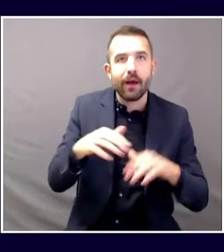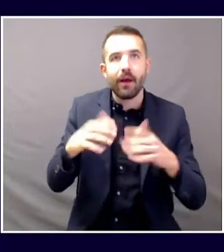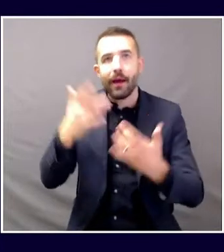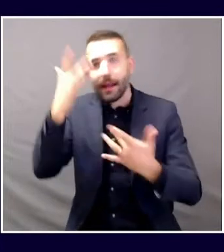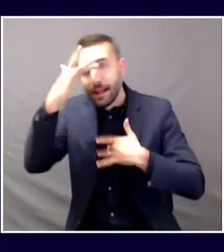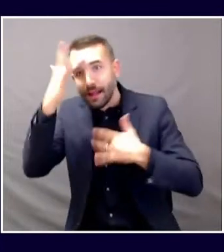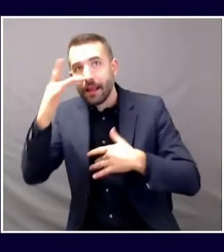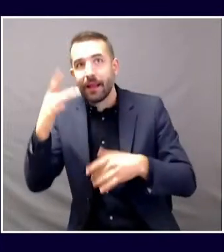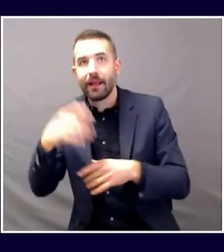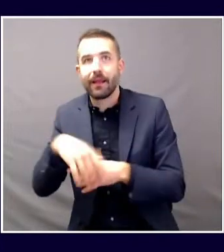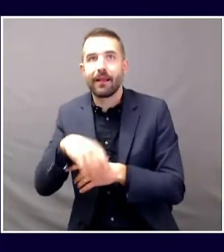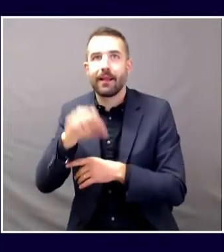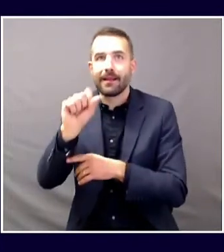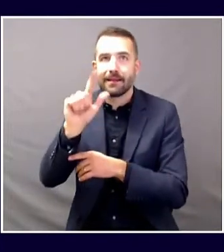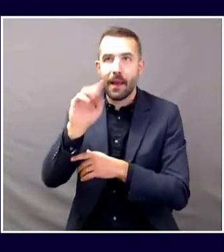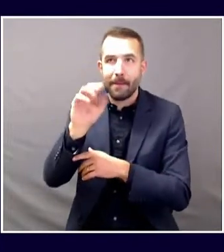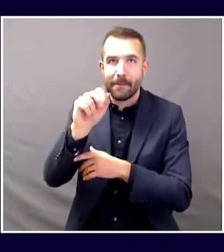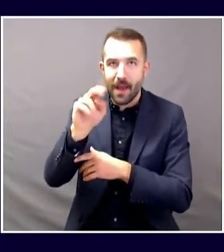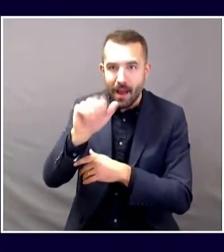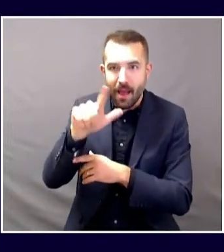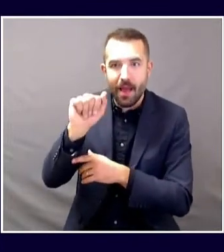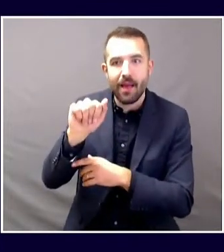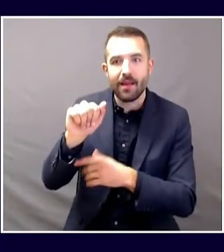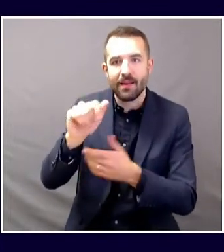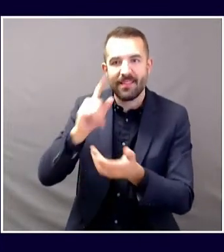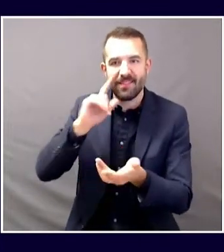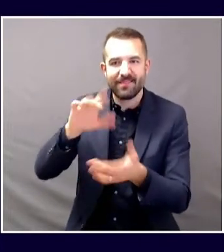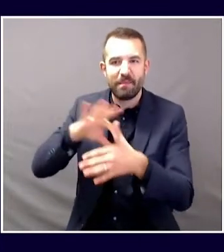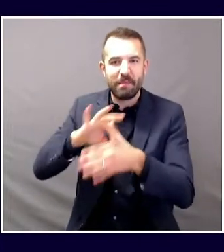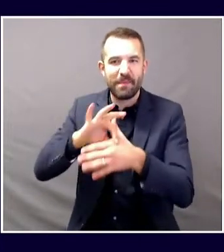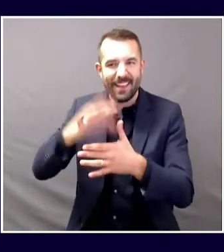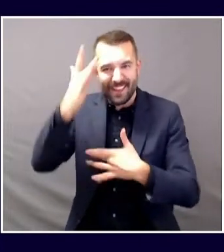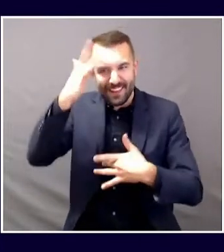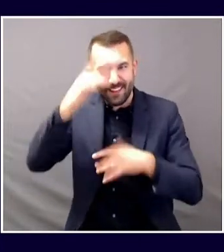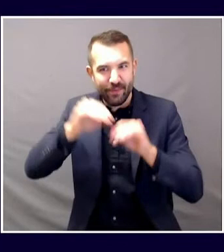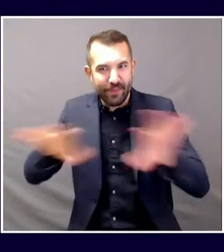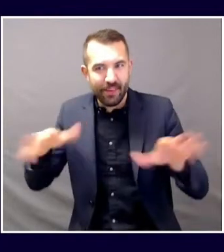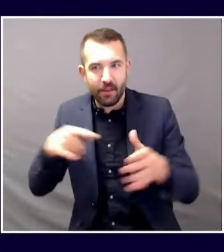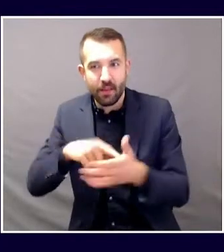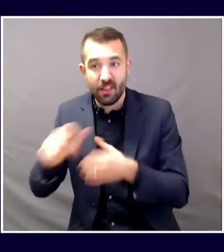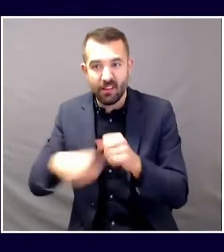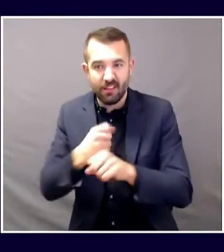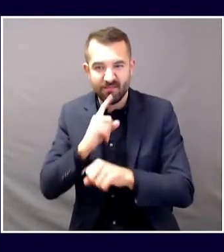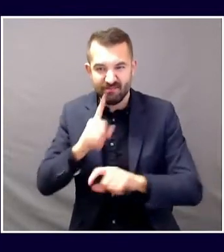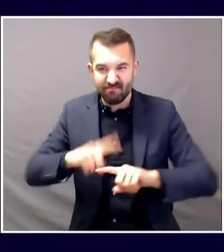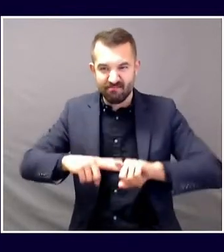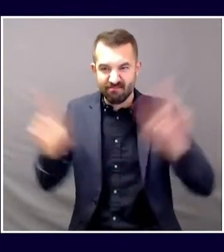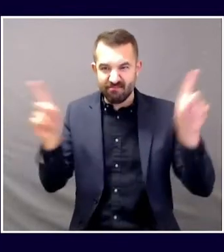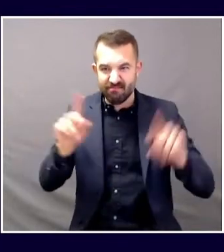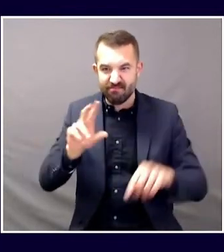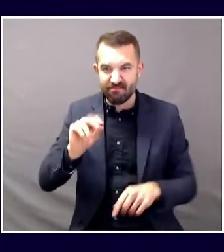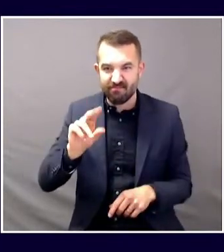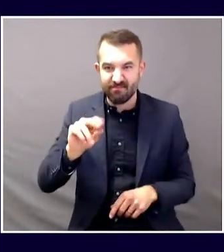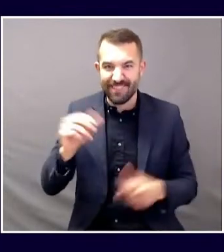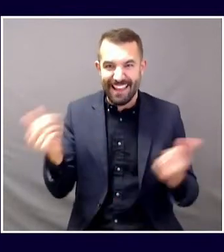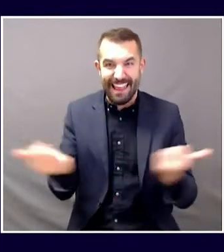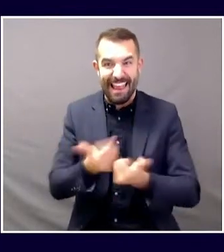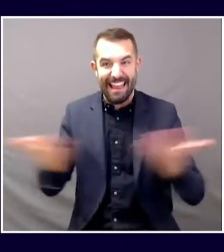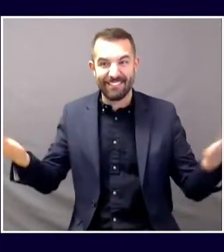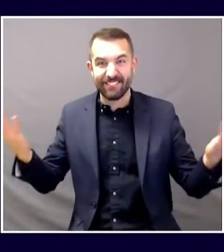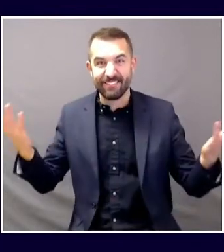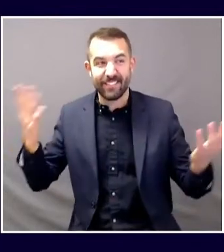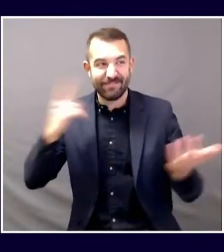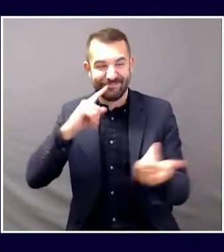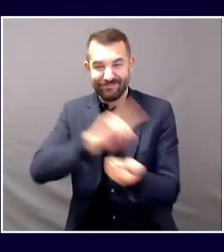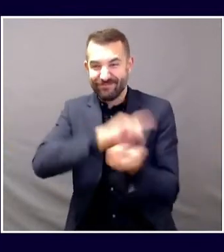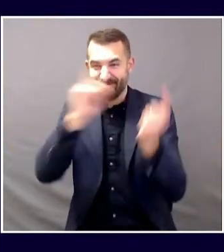safety means something much different this year than it did last year. Everything has changed. And as we've talked